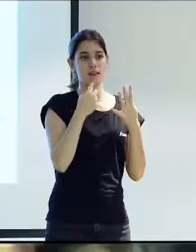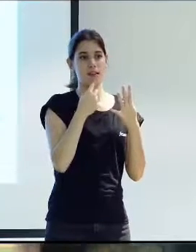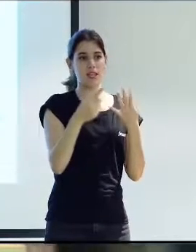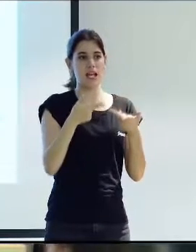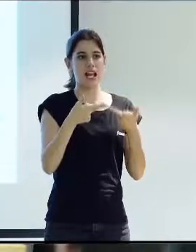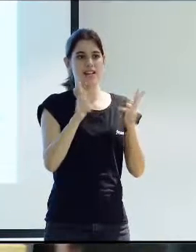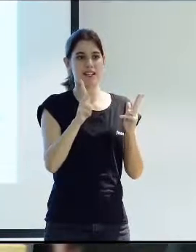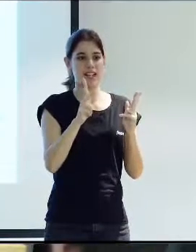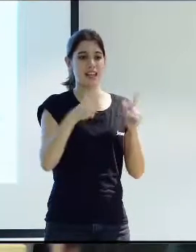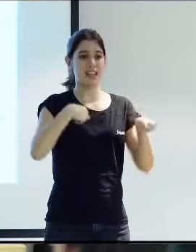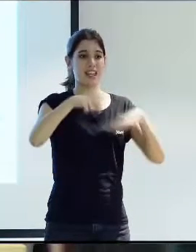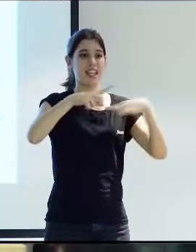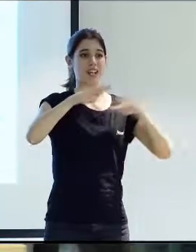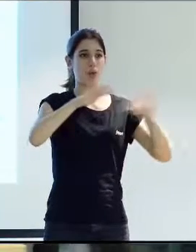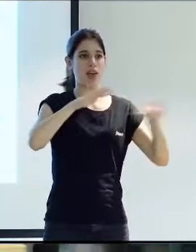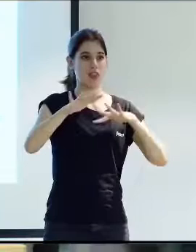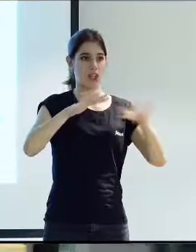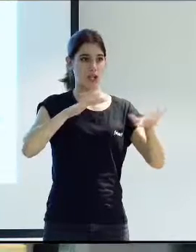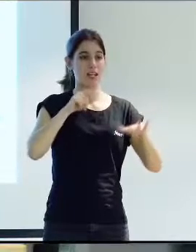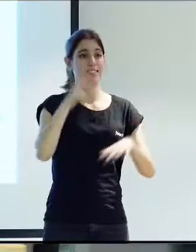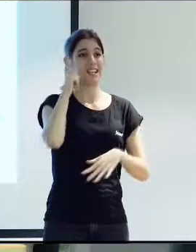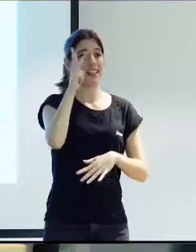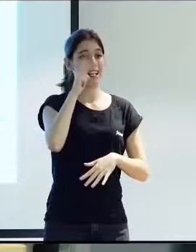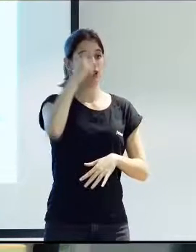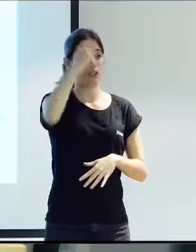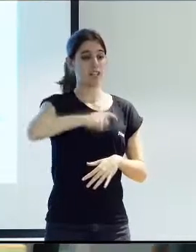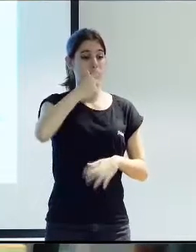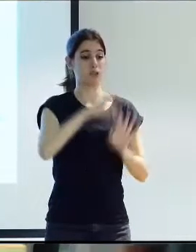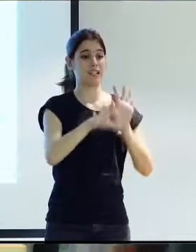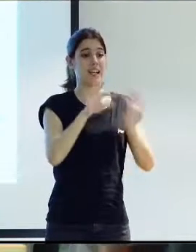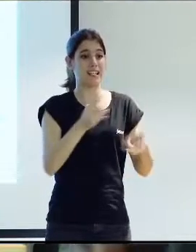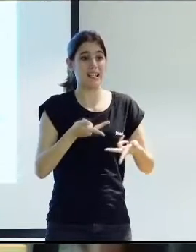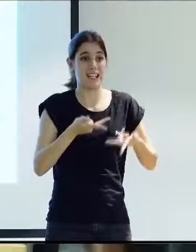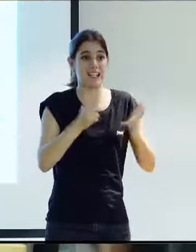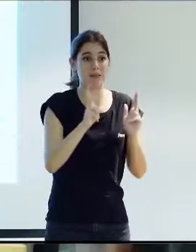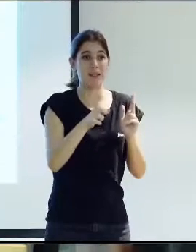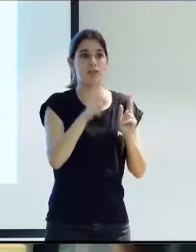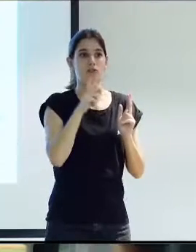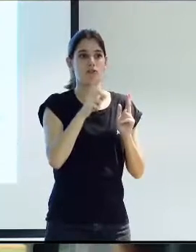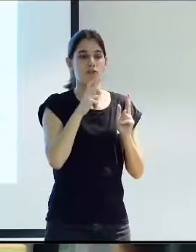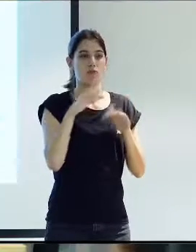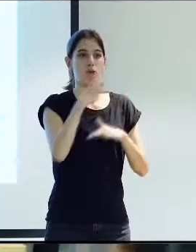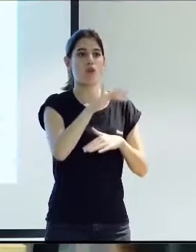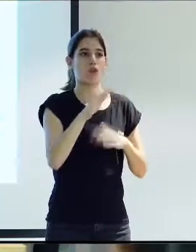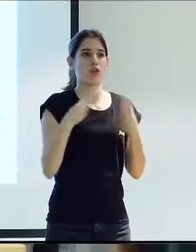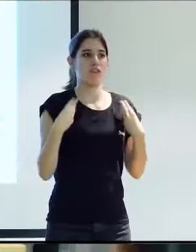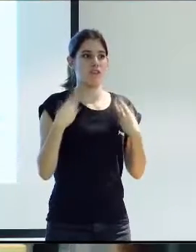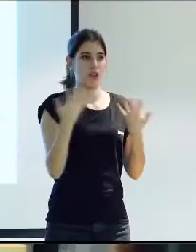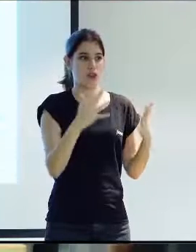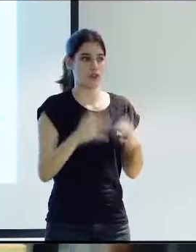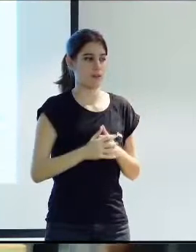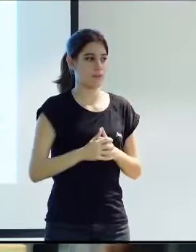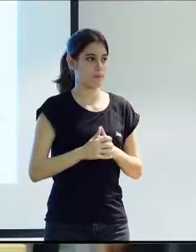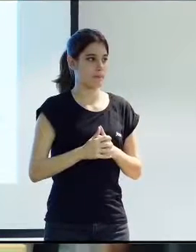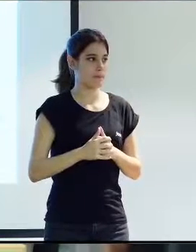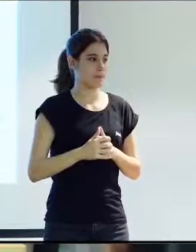we have freedom of circulation. It's the right of people to freely choose their place of residence and